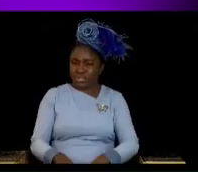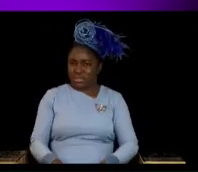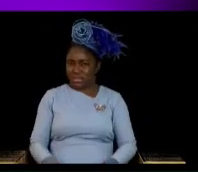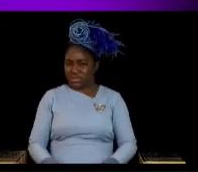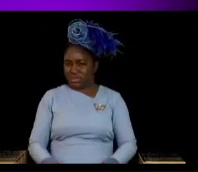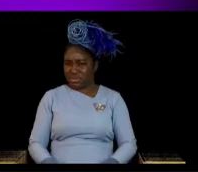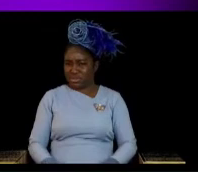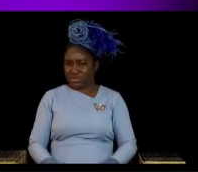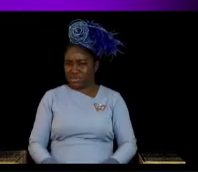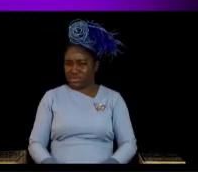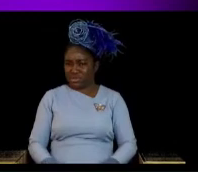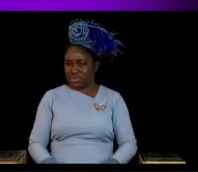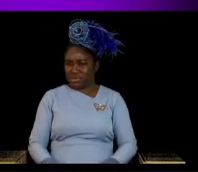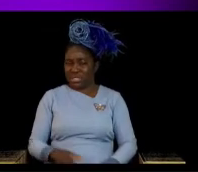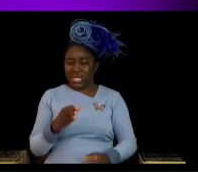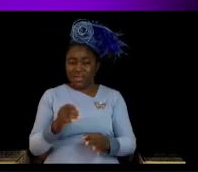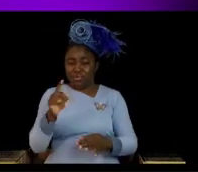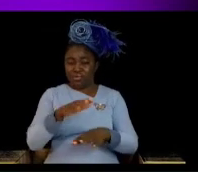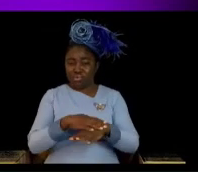even done.